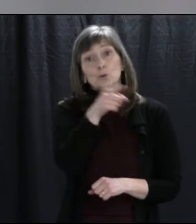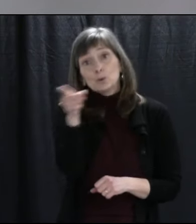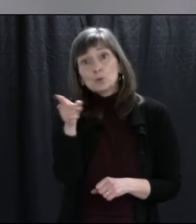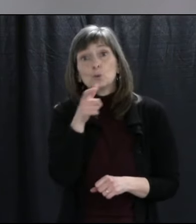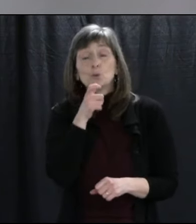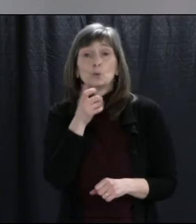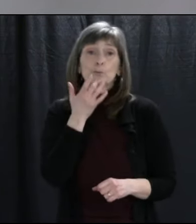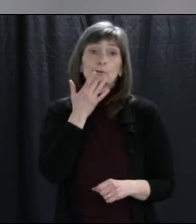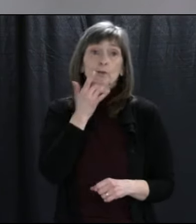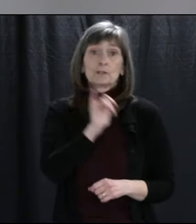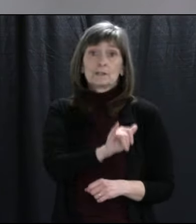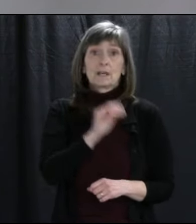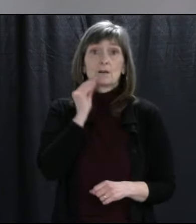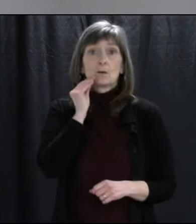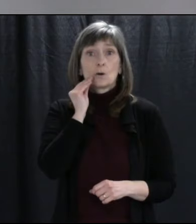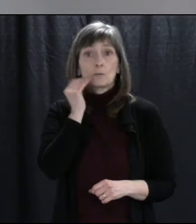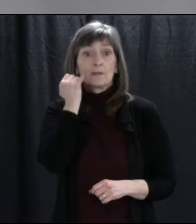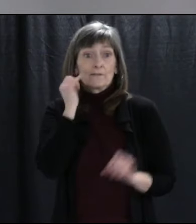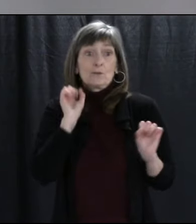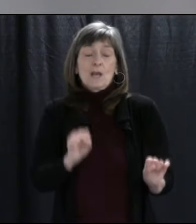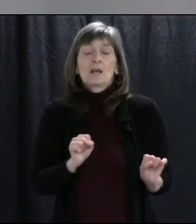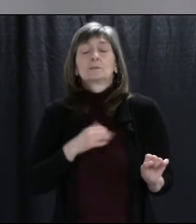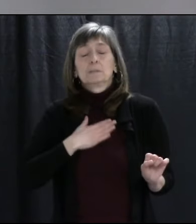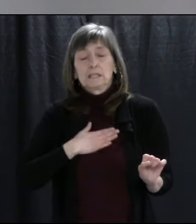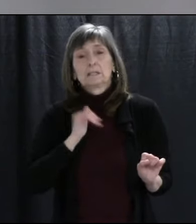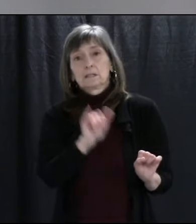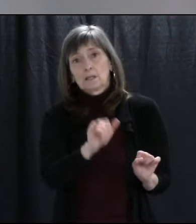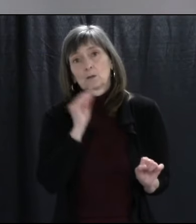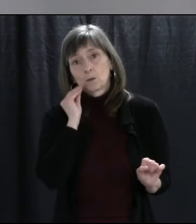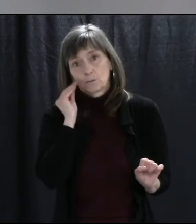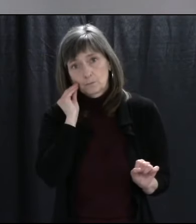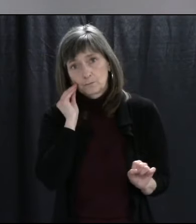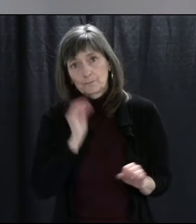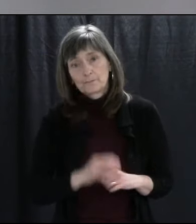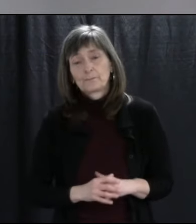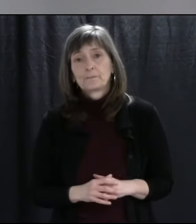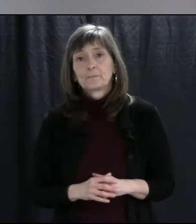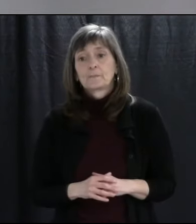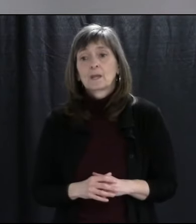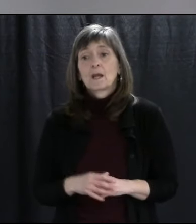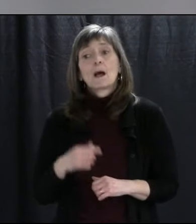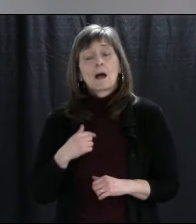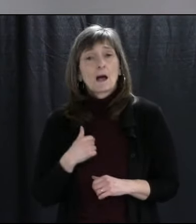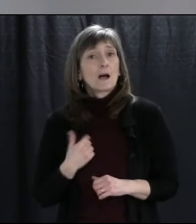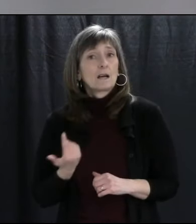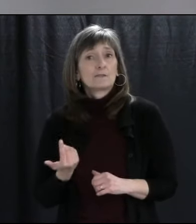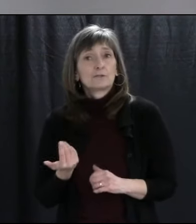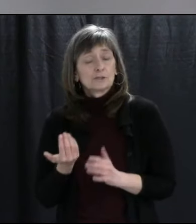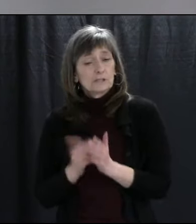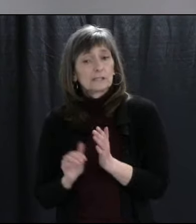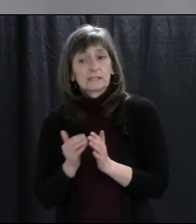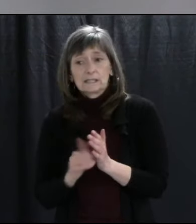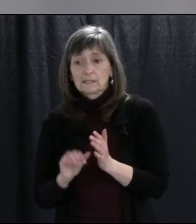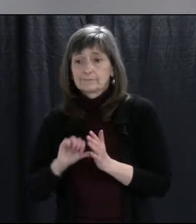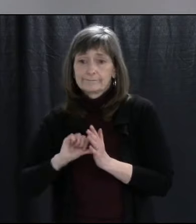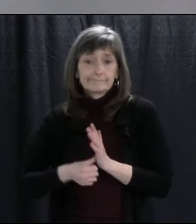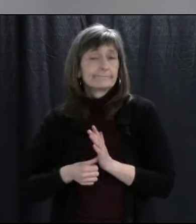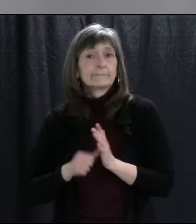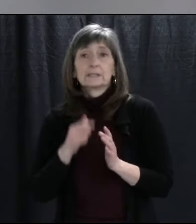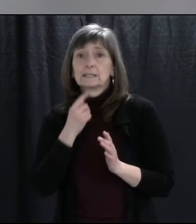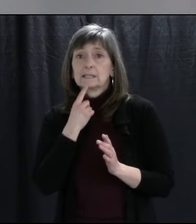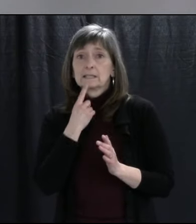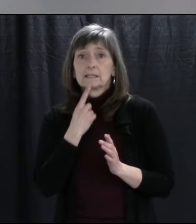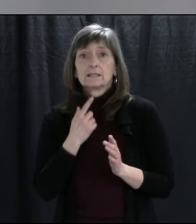your preferred site to work. I think I have tried to emphasize the prepared state